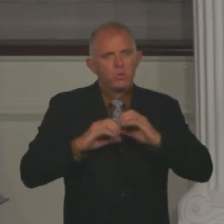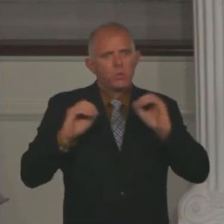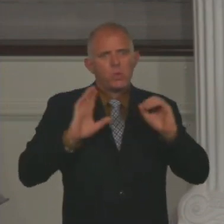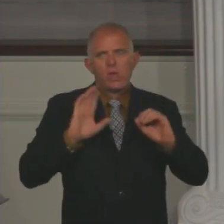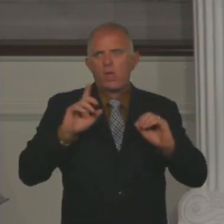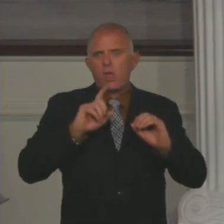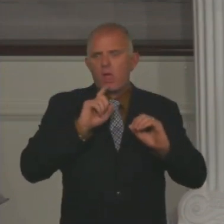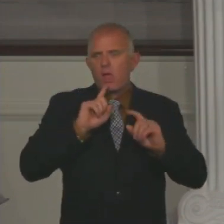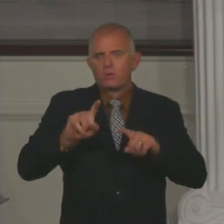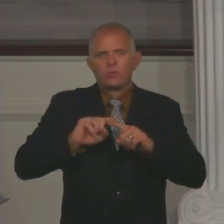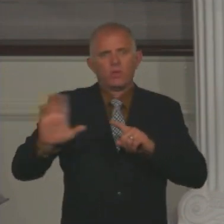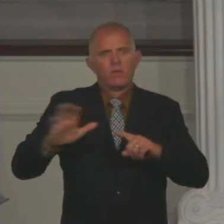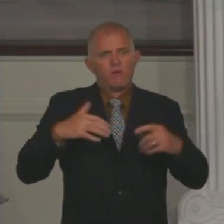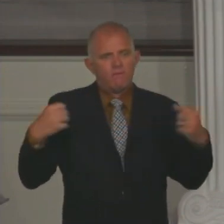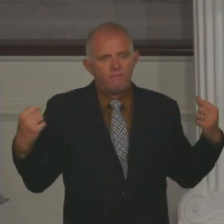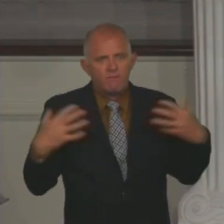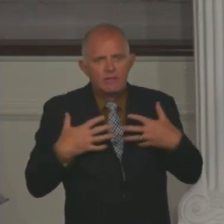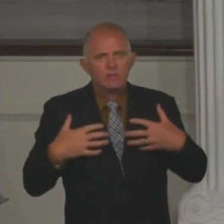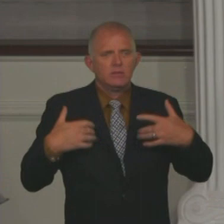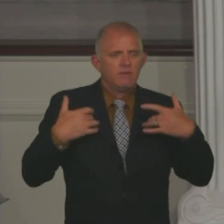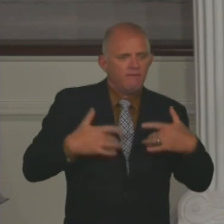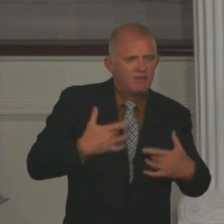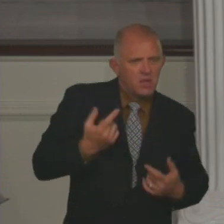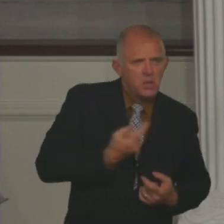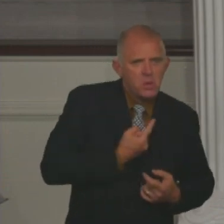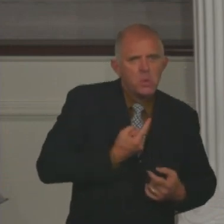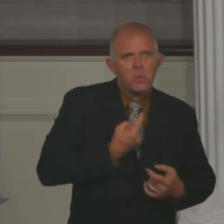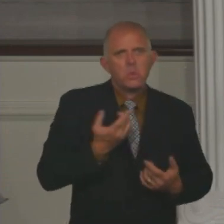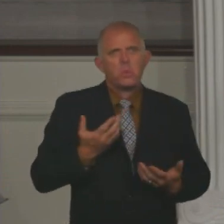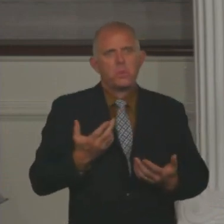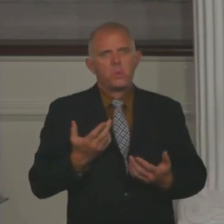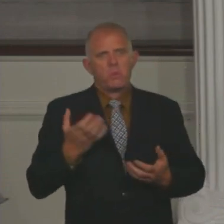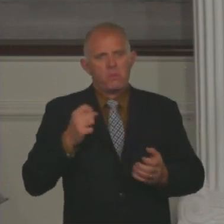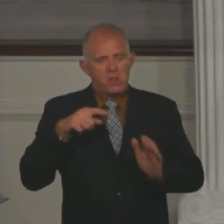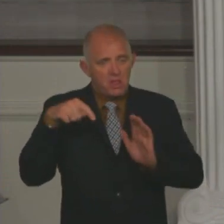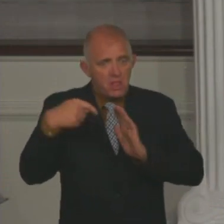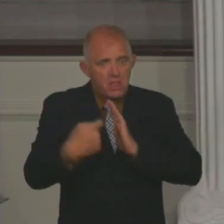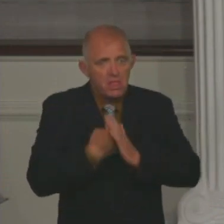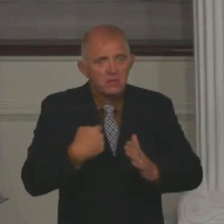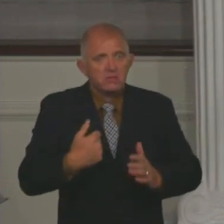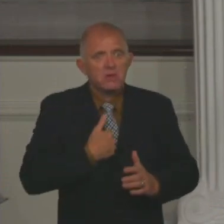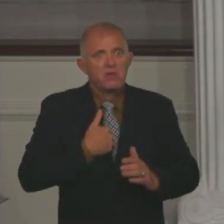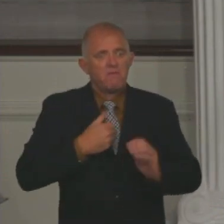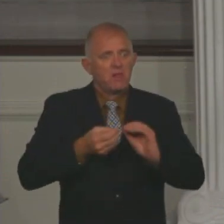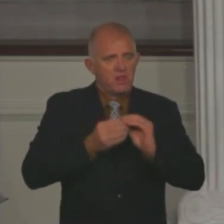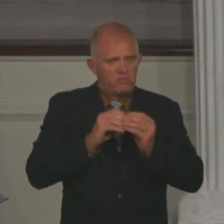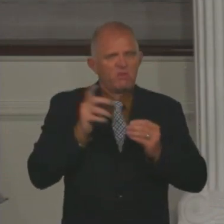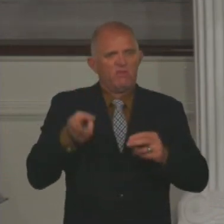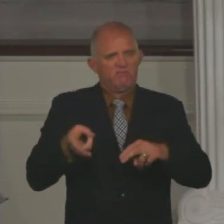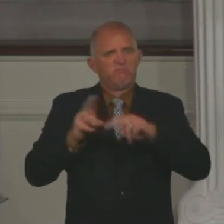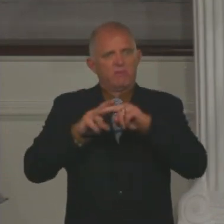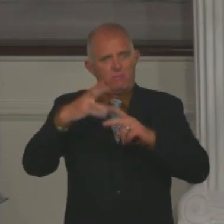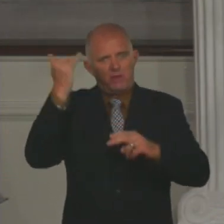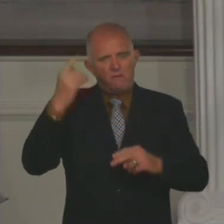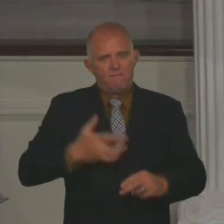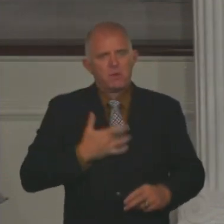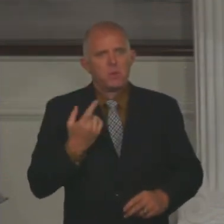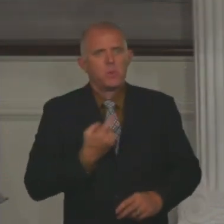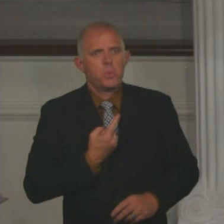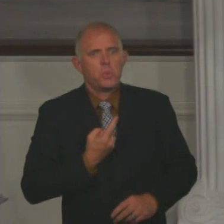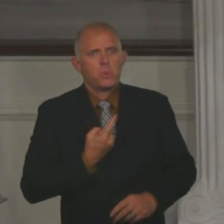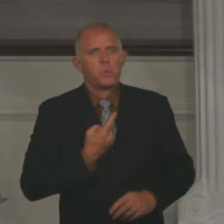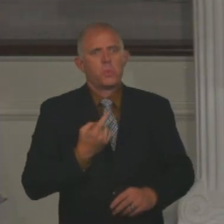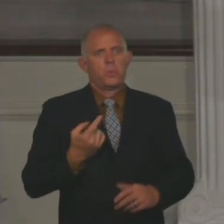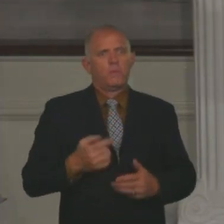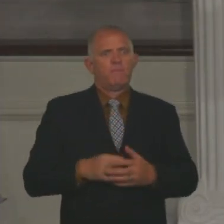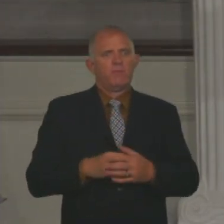They're feeling lonely. Suicide rates are up. You know why? Because of loneliness. Loneliness, a lack of purpose. They feel like